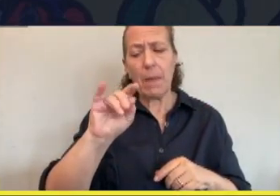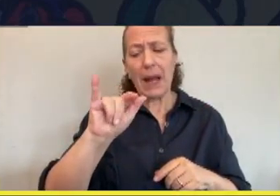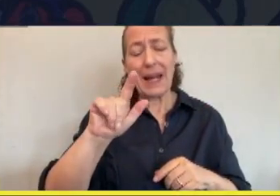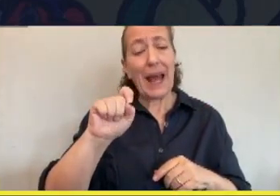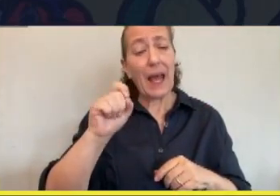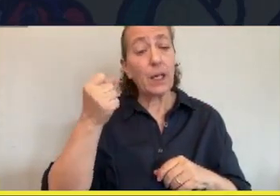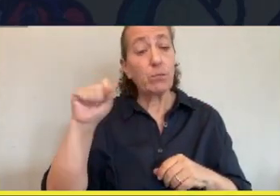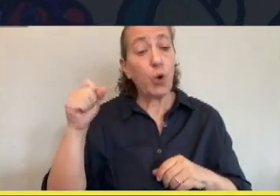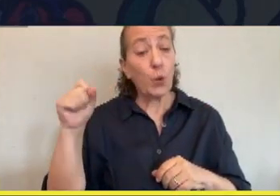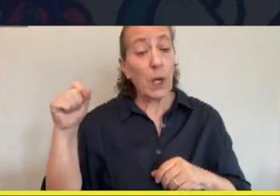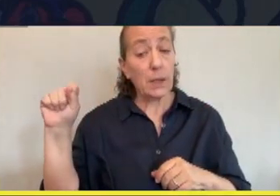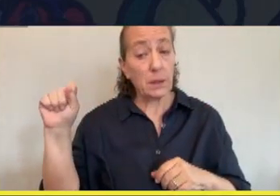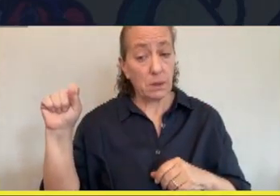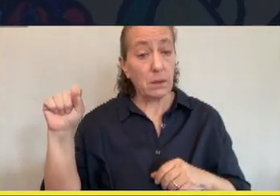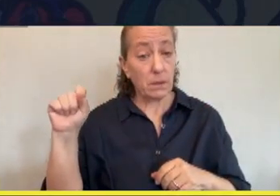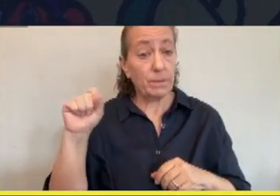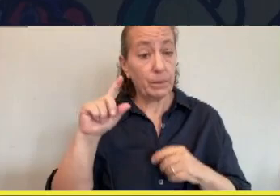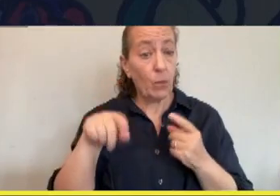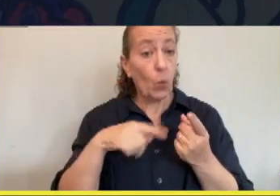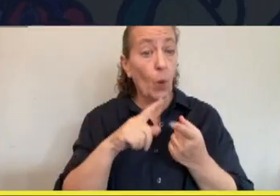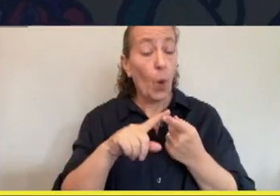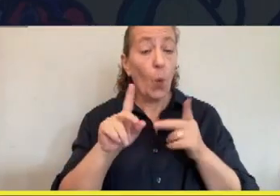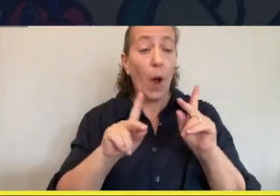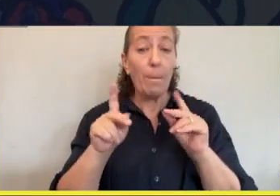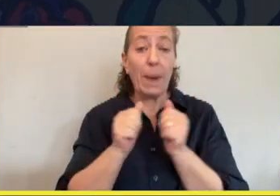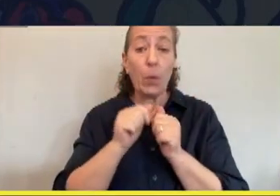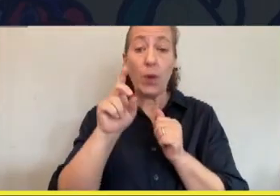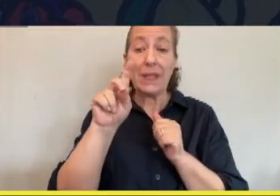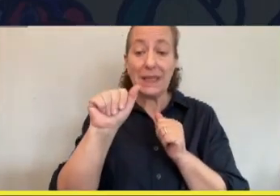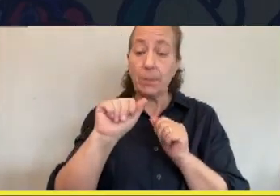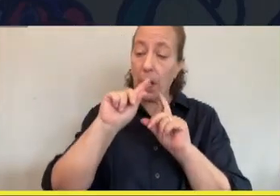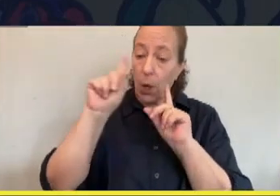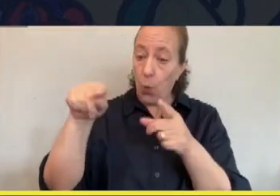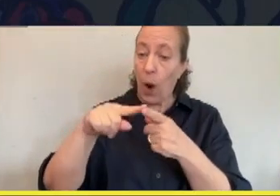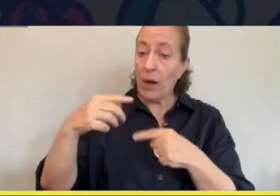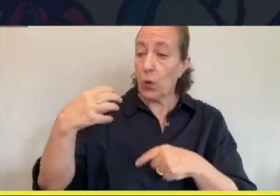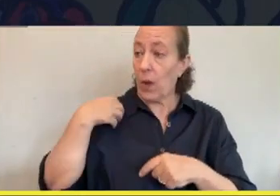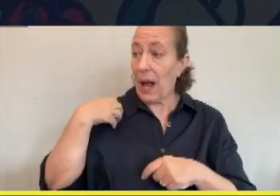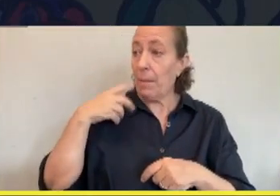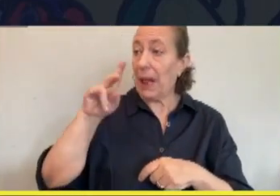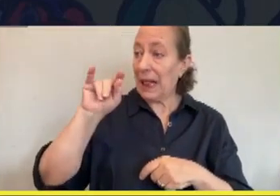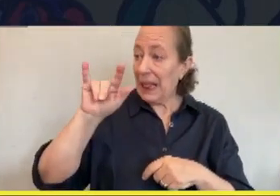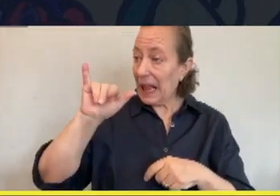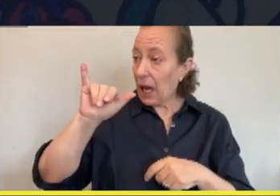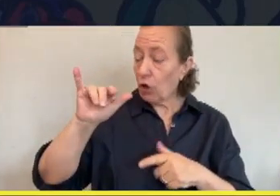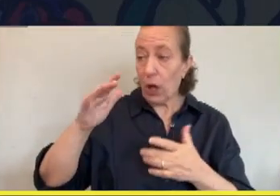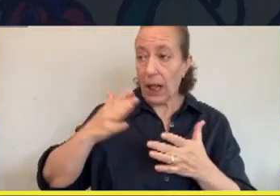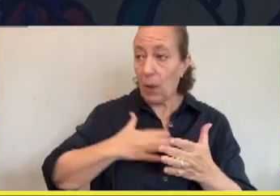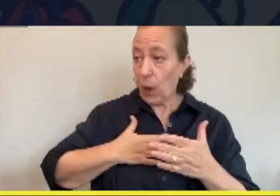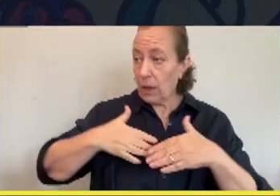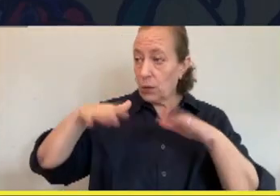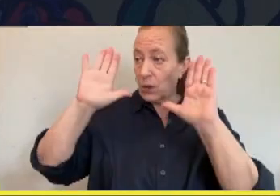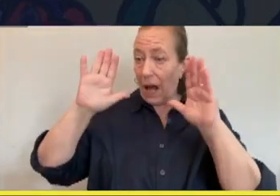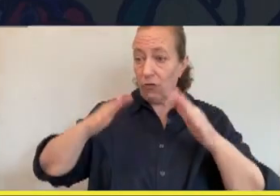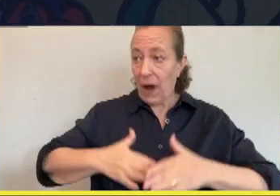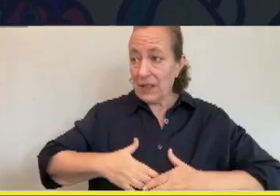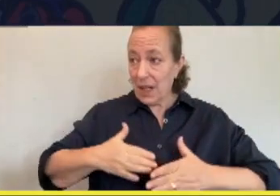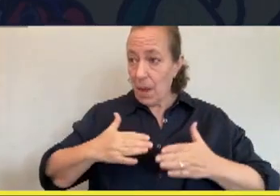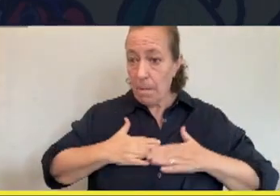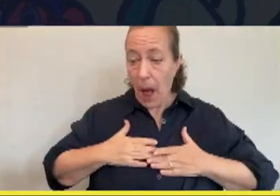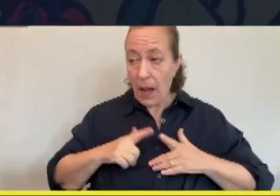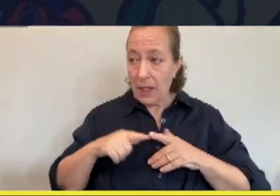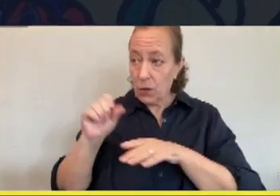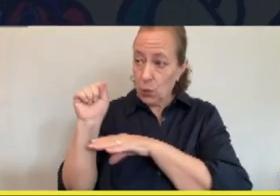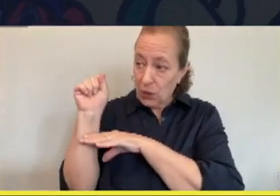when people with disabilities went to the Capitol and literally put their bodies on the line to defeat efforts that would